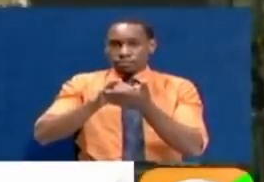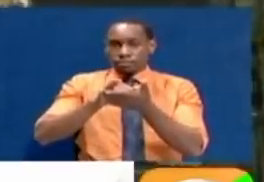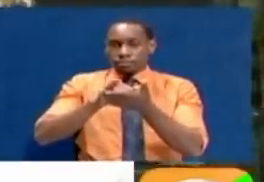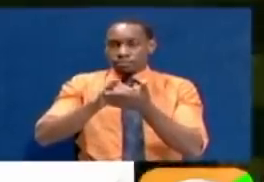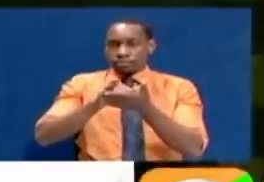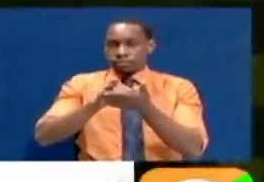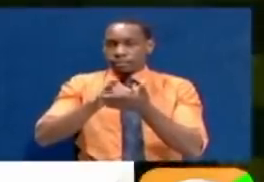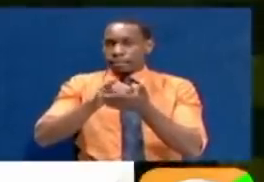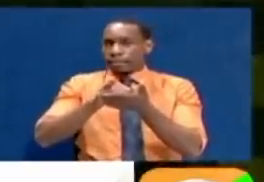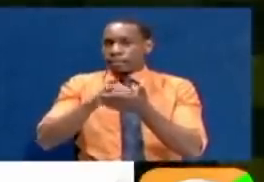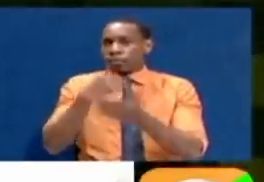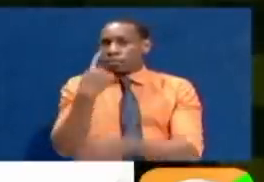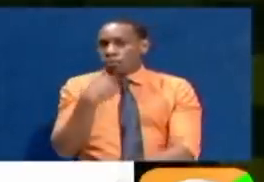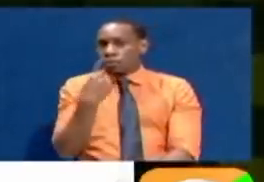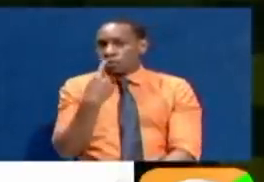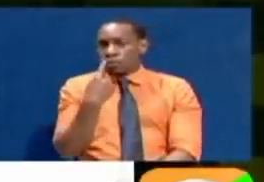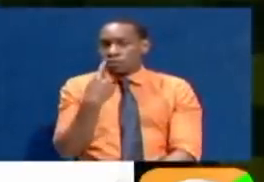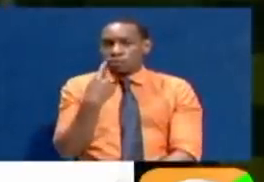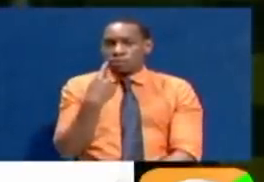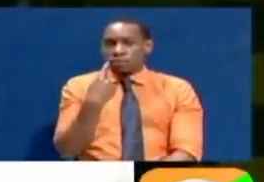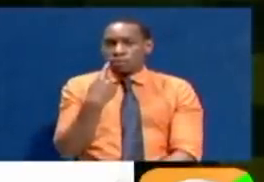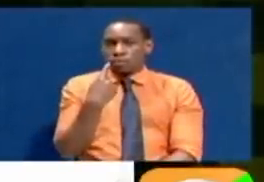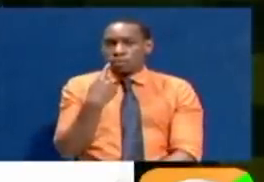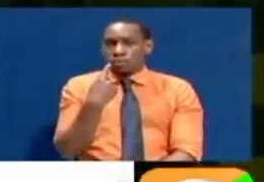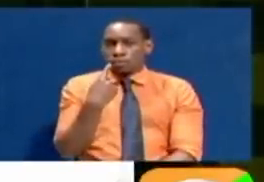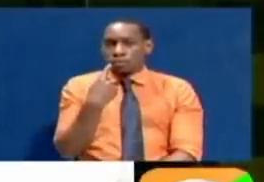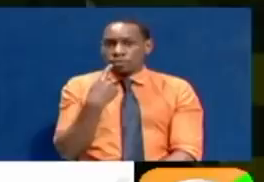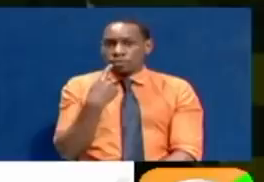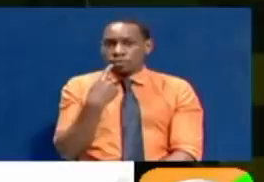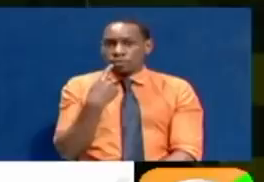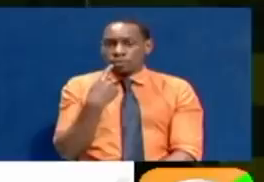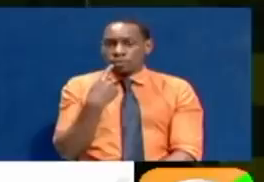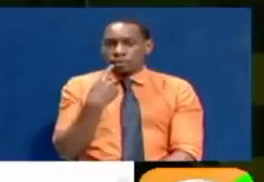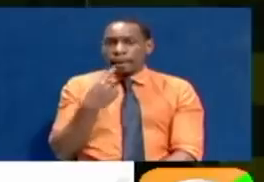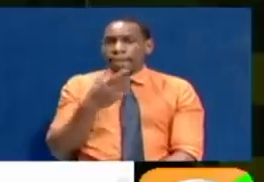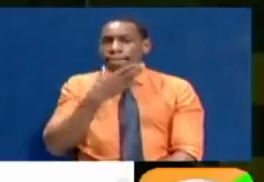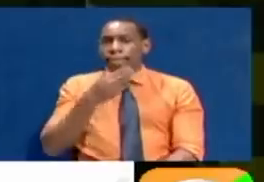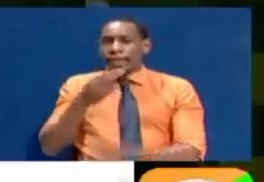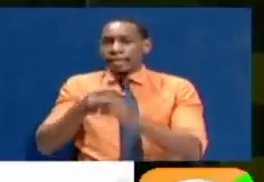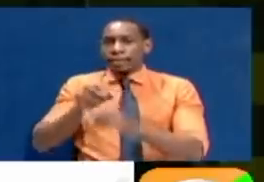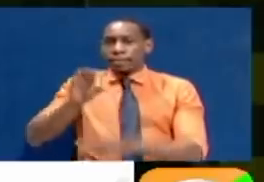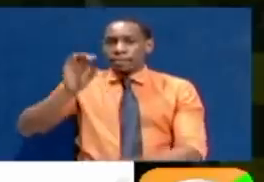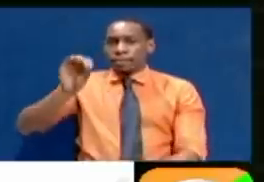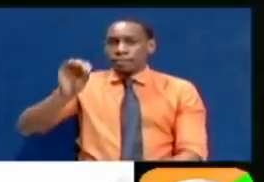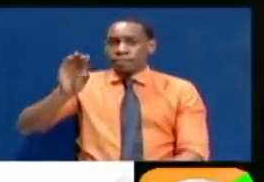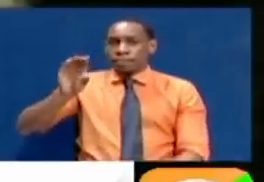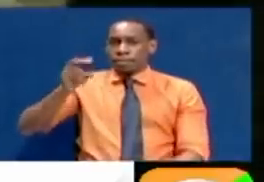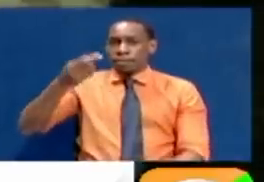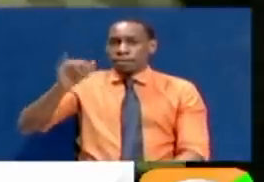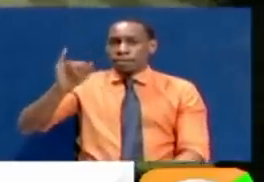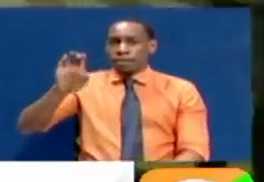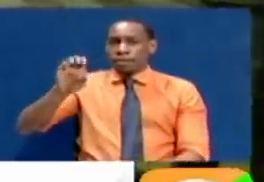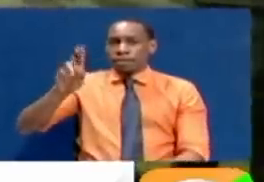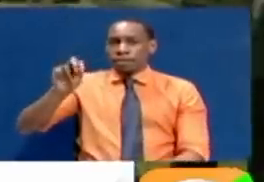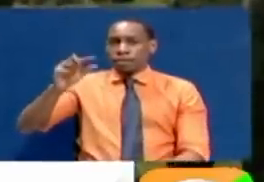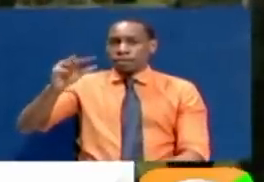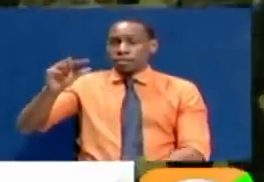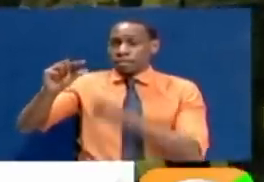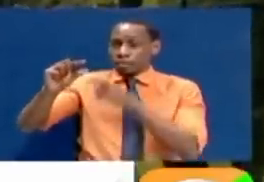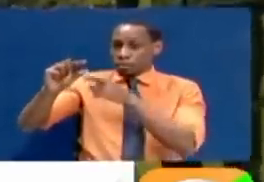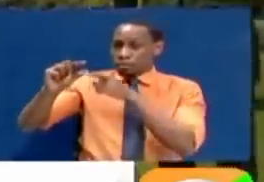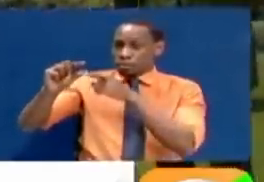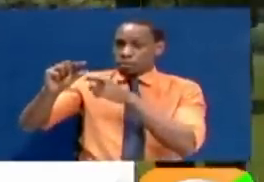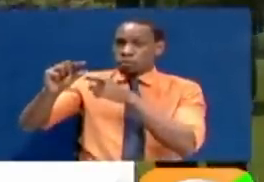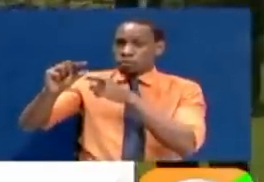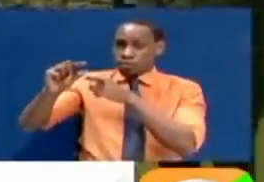say, the kitchen fellow, name was Ochieng, Mr. Ochieng. And she's the one